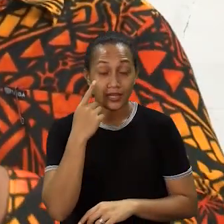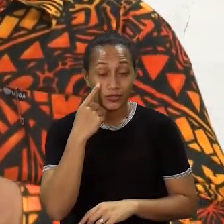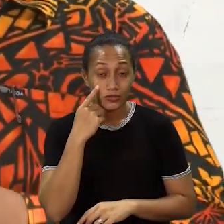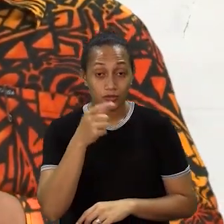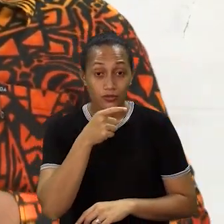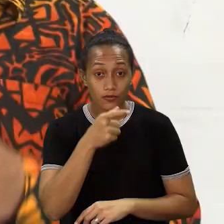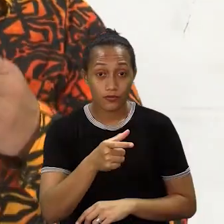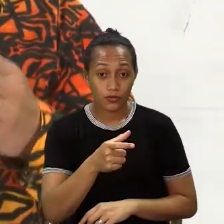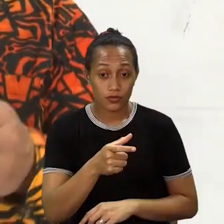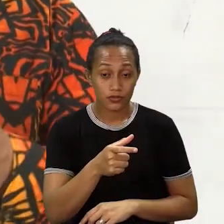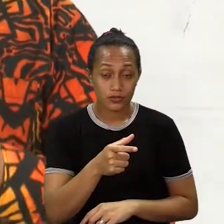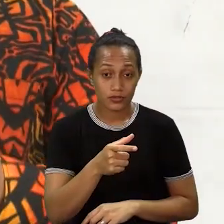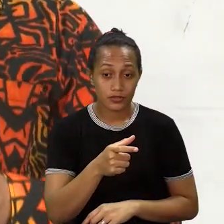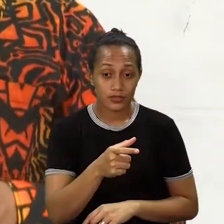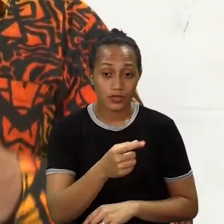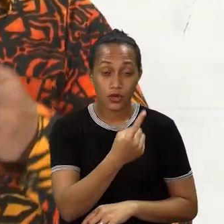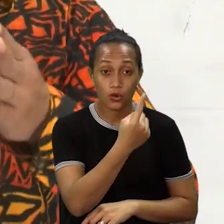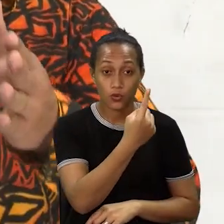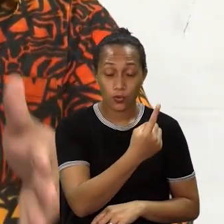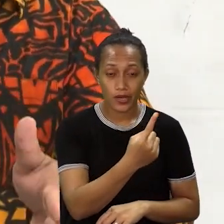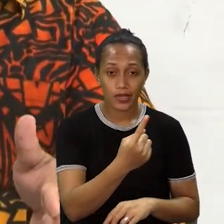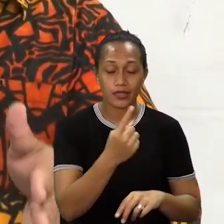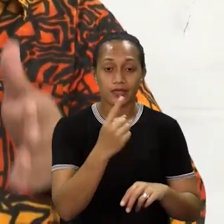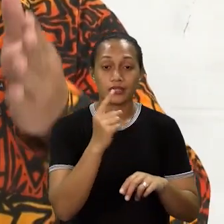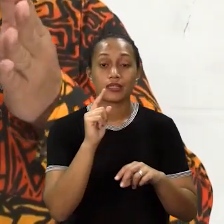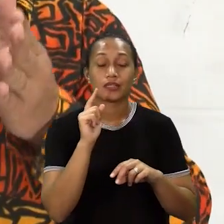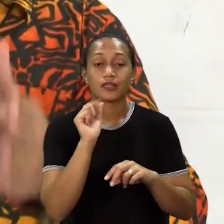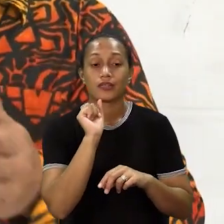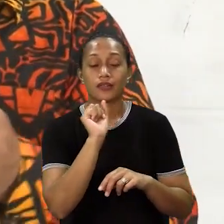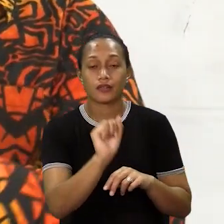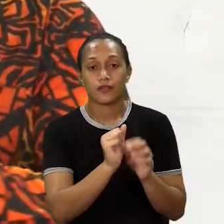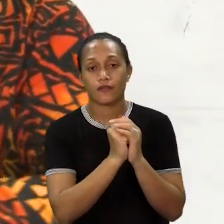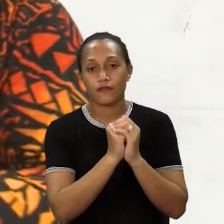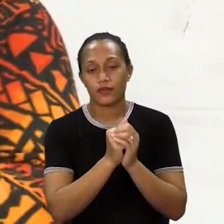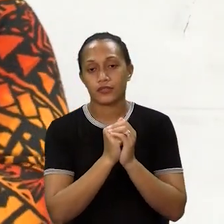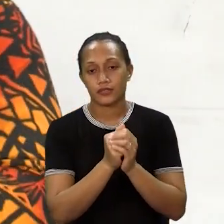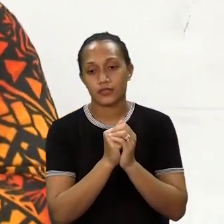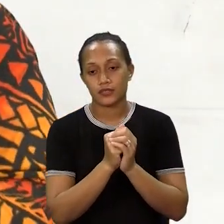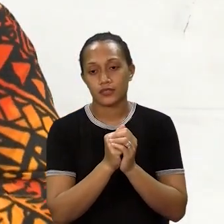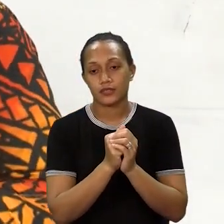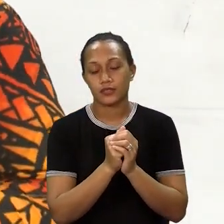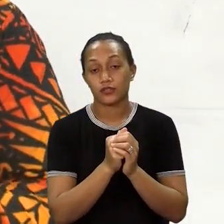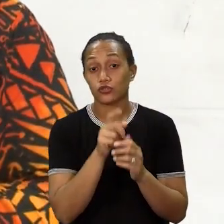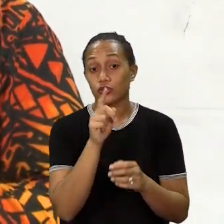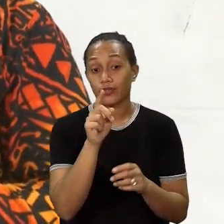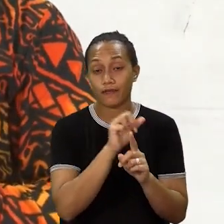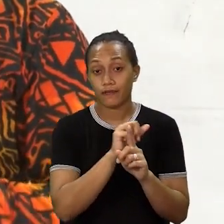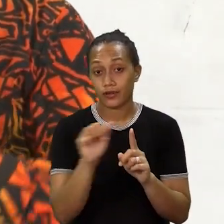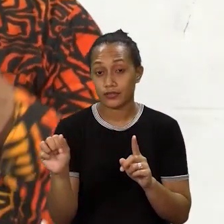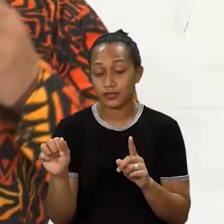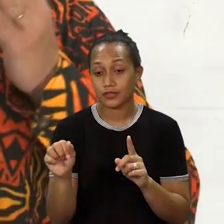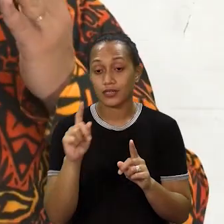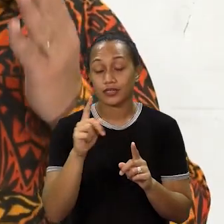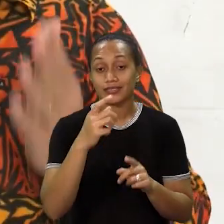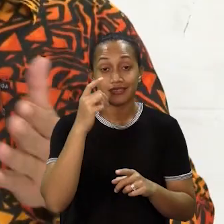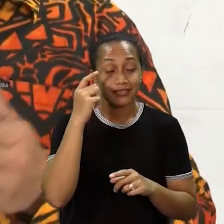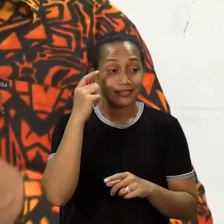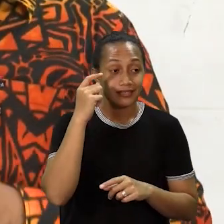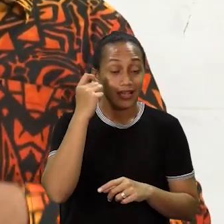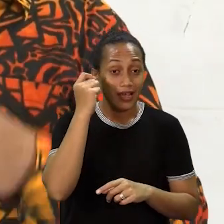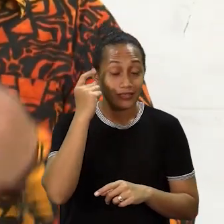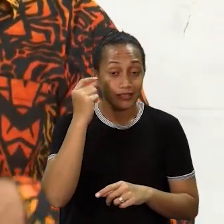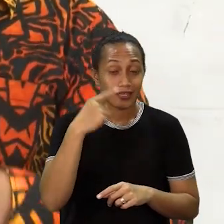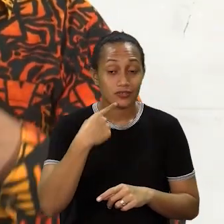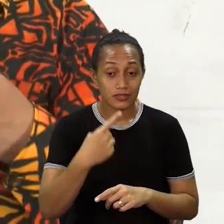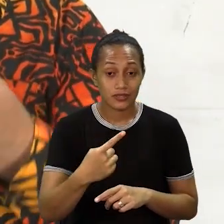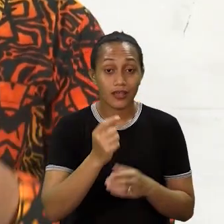her way to school. Look at the word, look at that phrase, one of her friends. In that